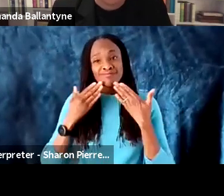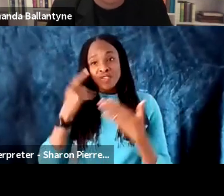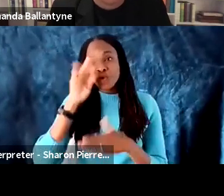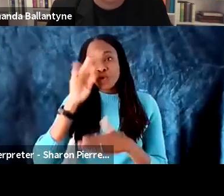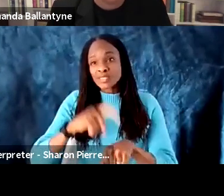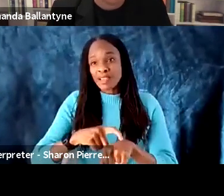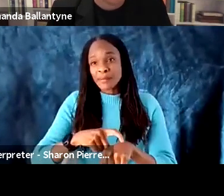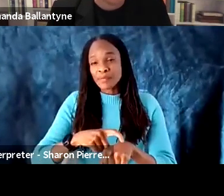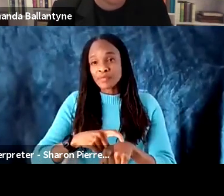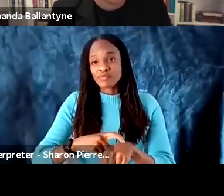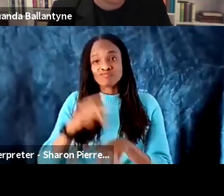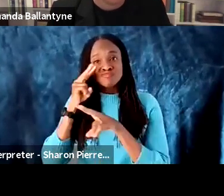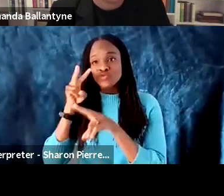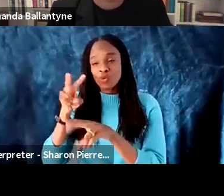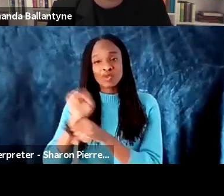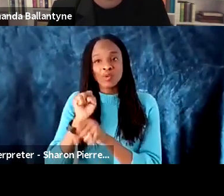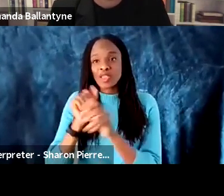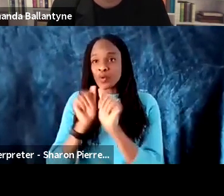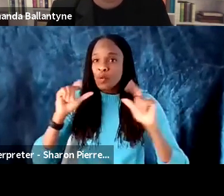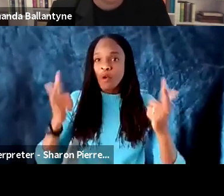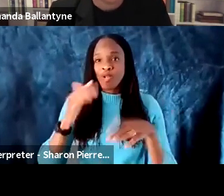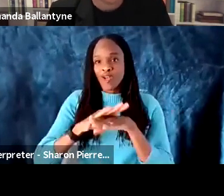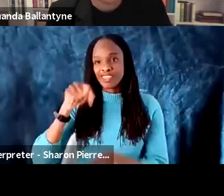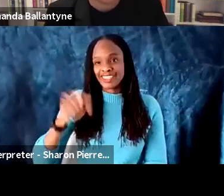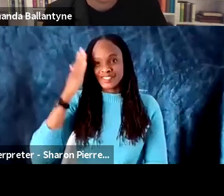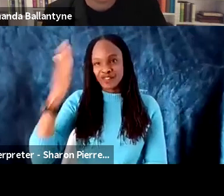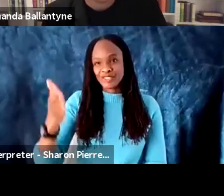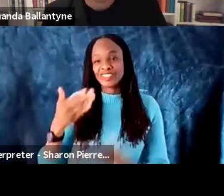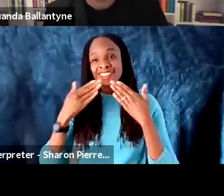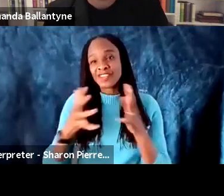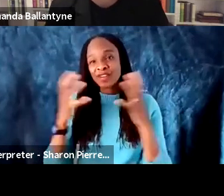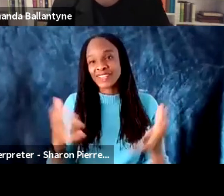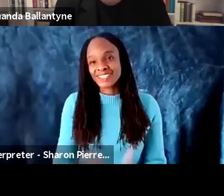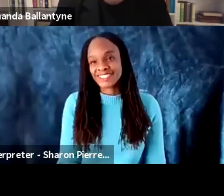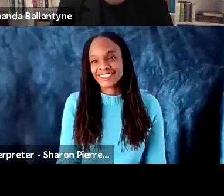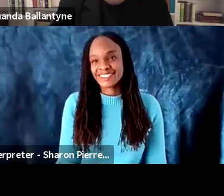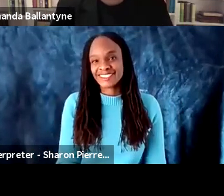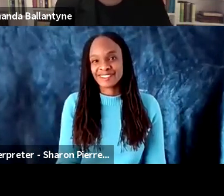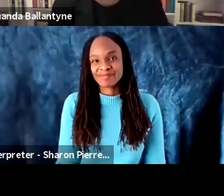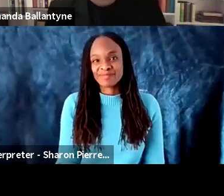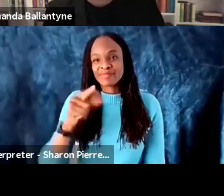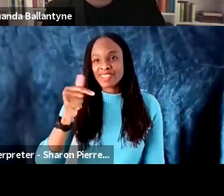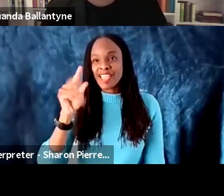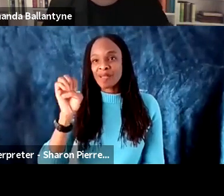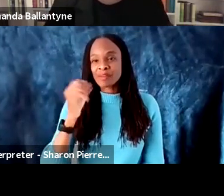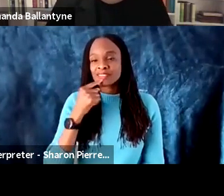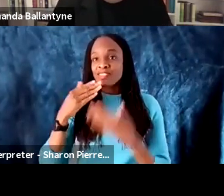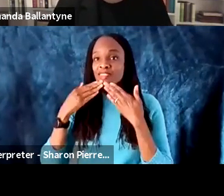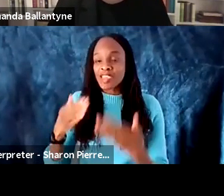time and look forward to working with all of you on this in the future. Thanks very much. Thank you, Amanda. That